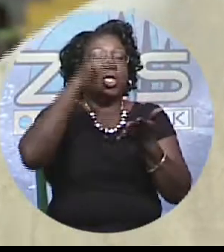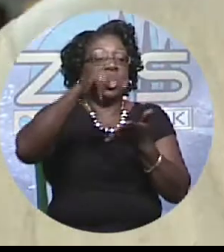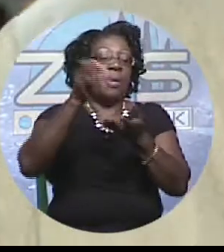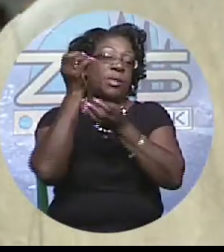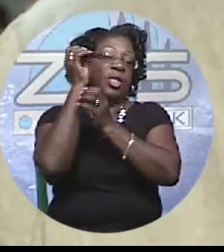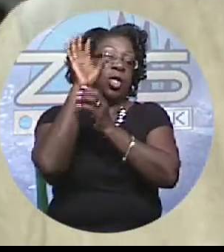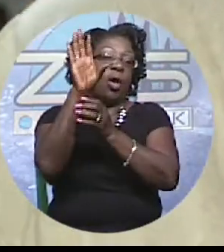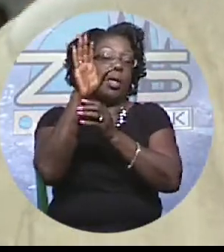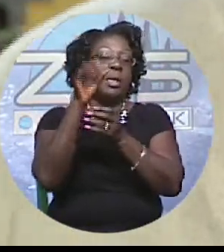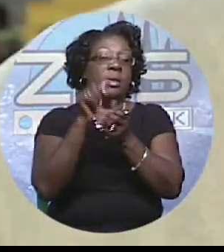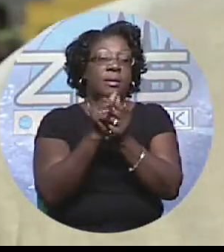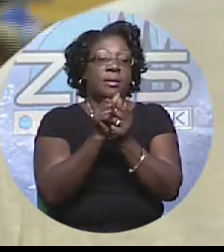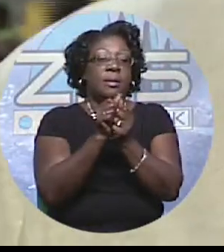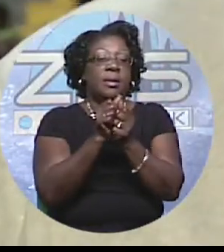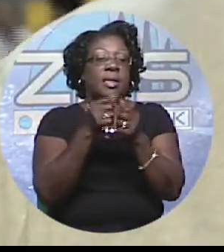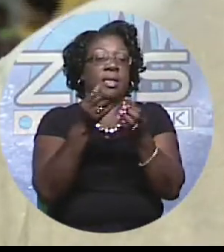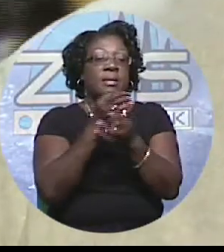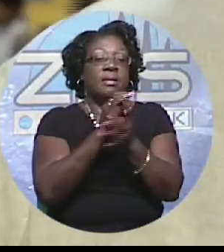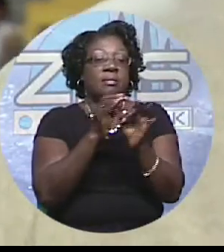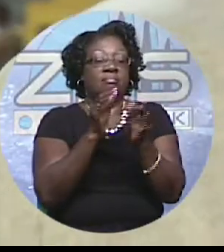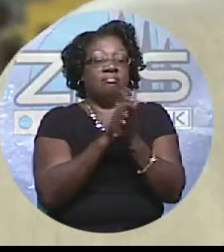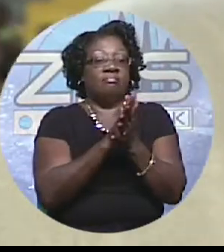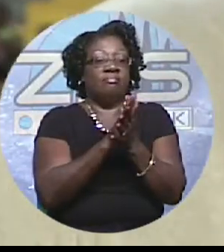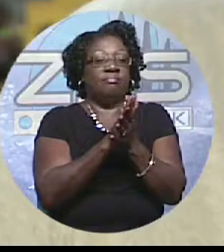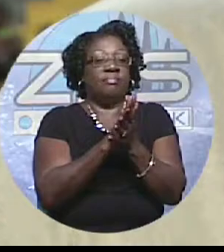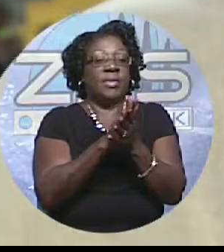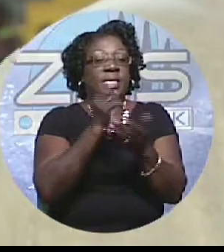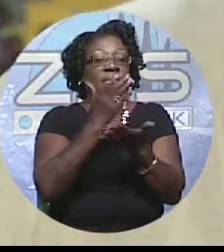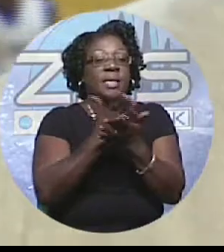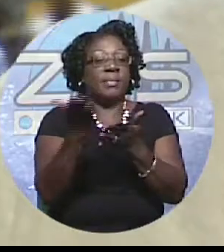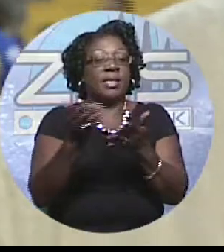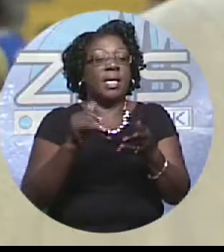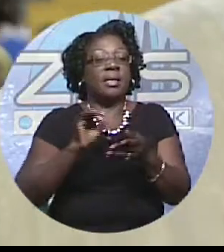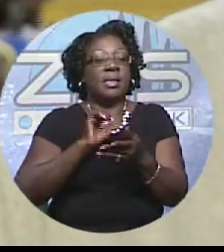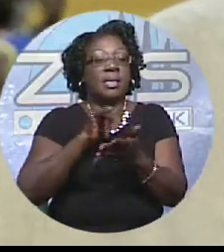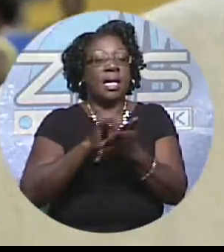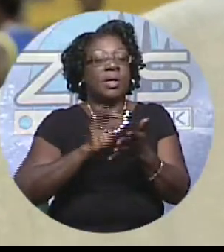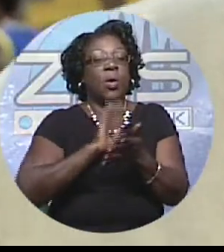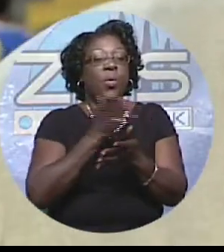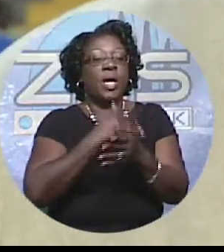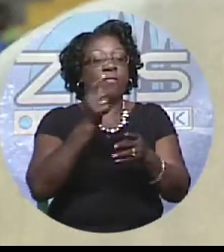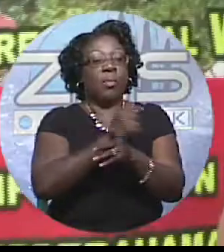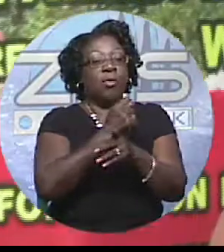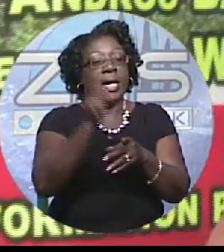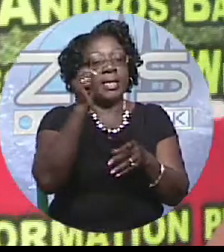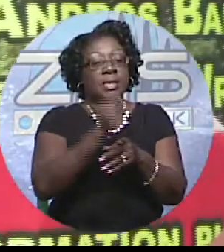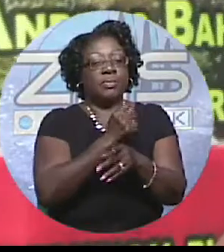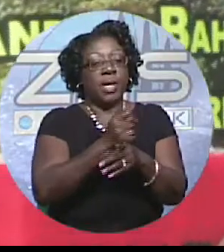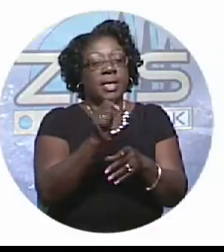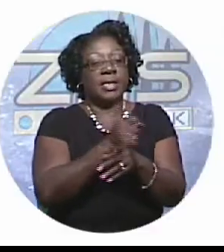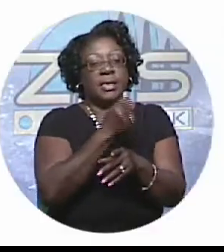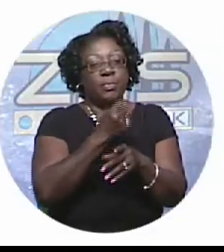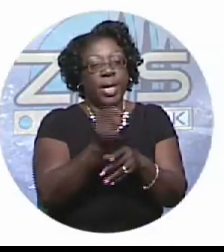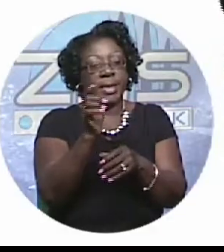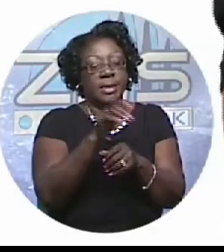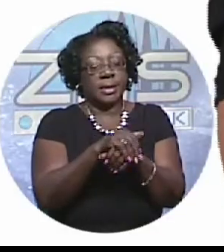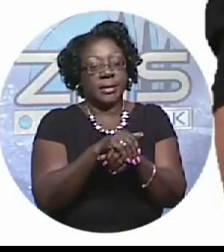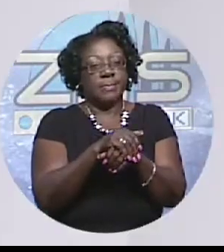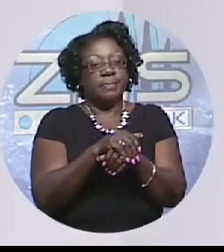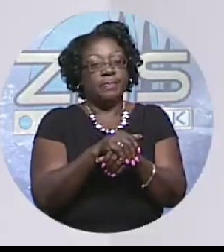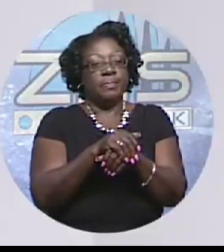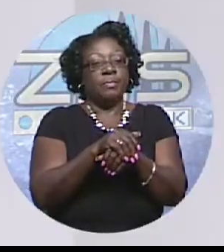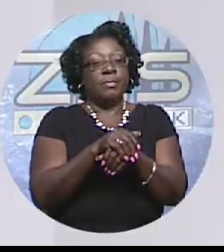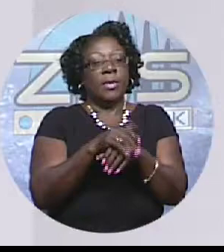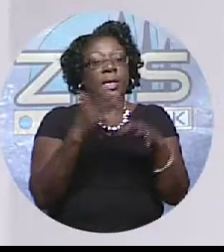throw line, we seem to freeze up. And it's something that we have to do. We have to practice. And the countdown is on for the Bash